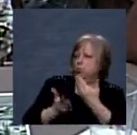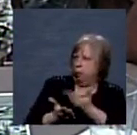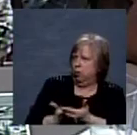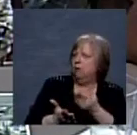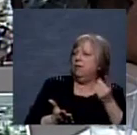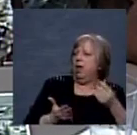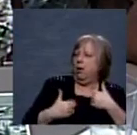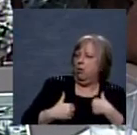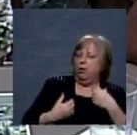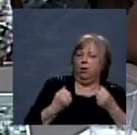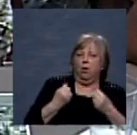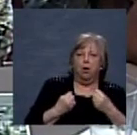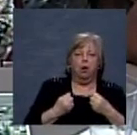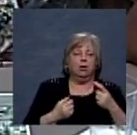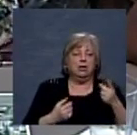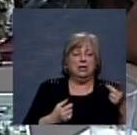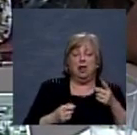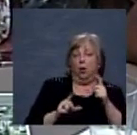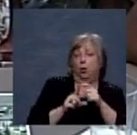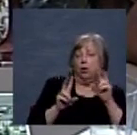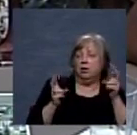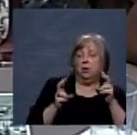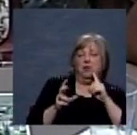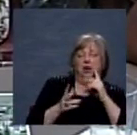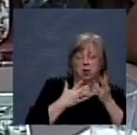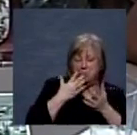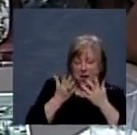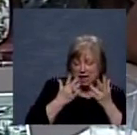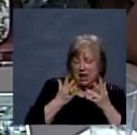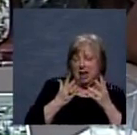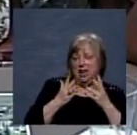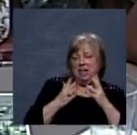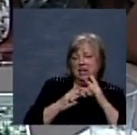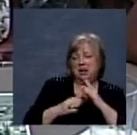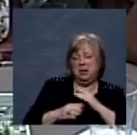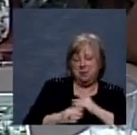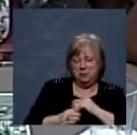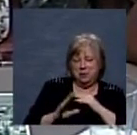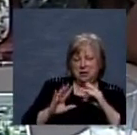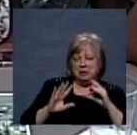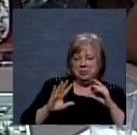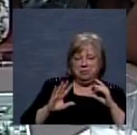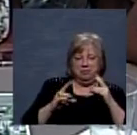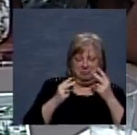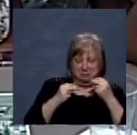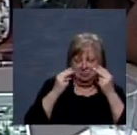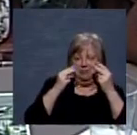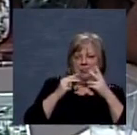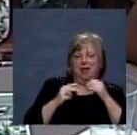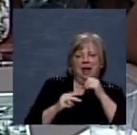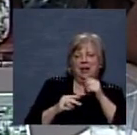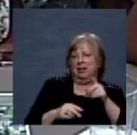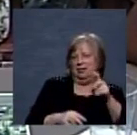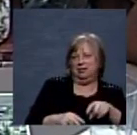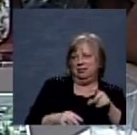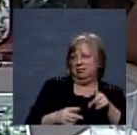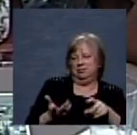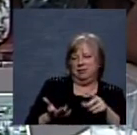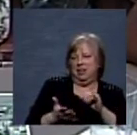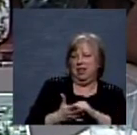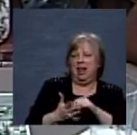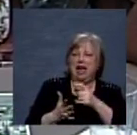was, in their words, it was humiliating, it was demeaning, and it was as far as they're concerned, uncalled for that